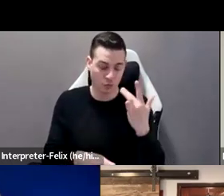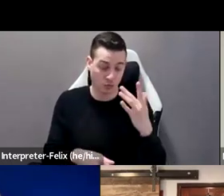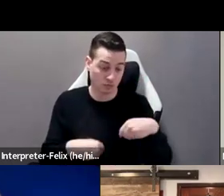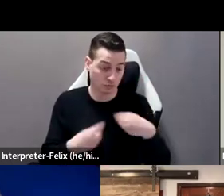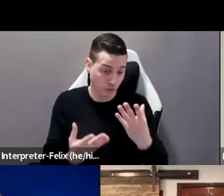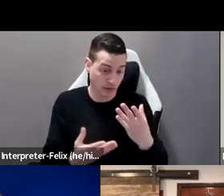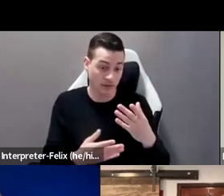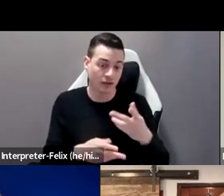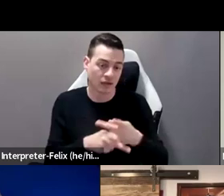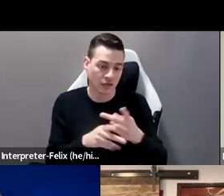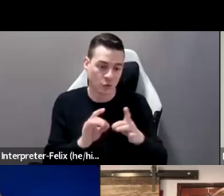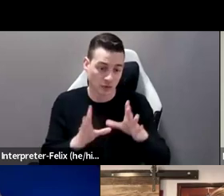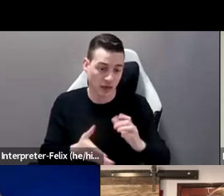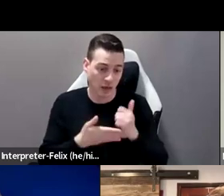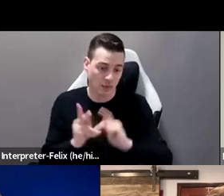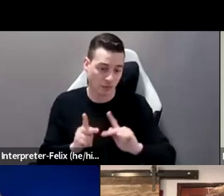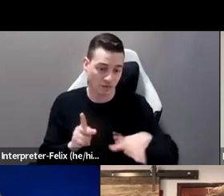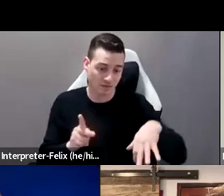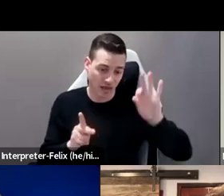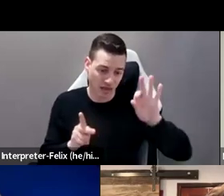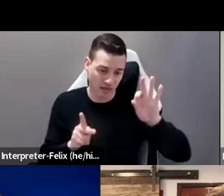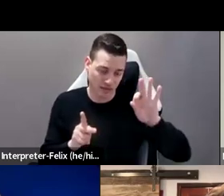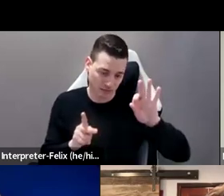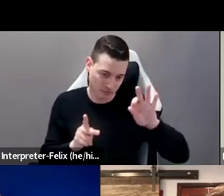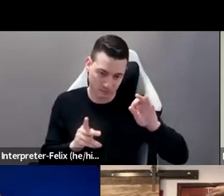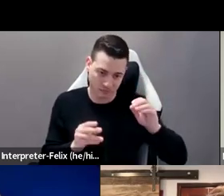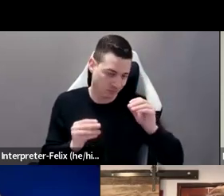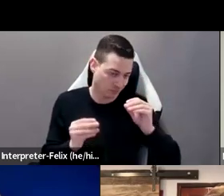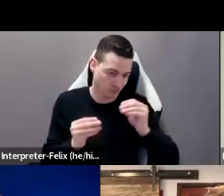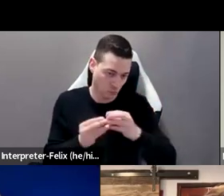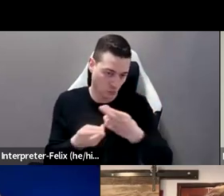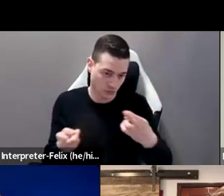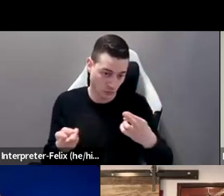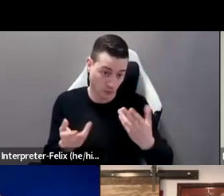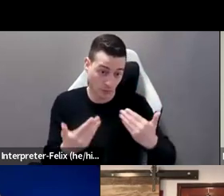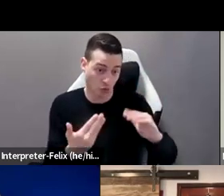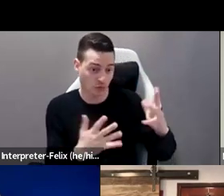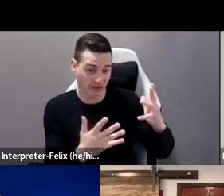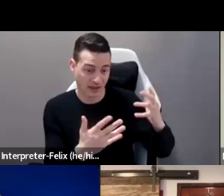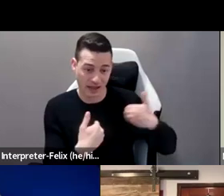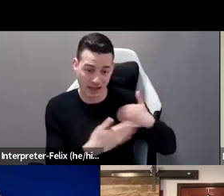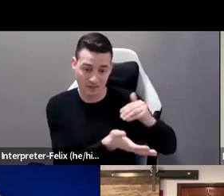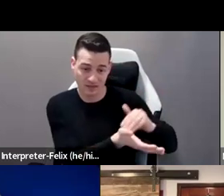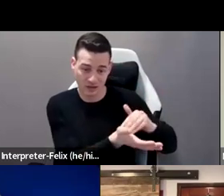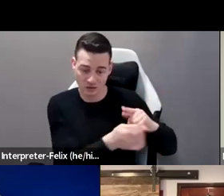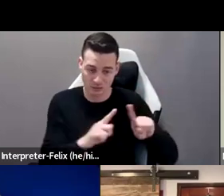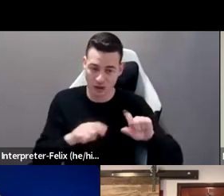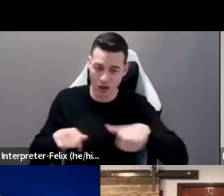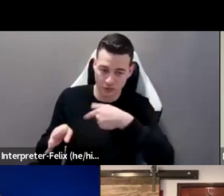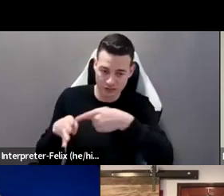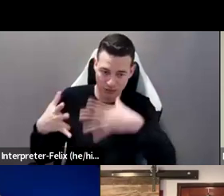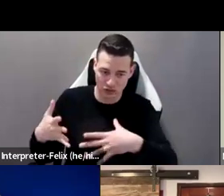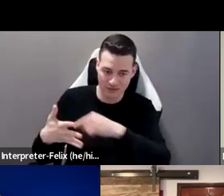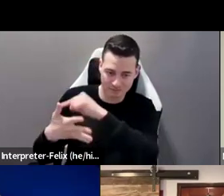is to help individuals who may already have primary care providers in the community, but not have access to more specialized